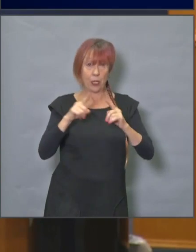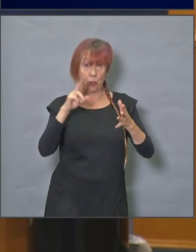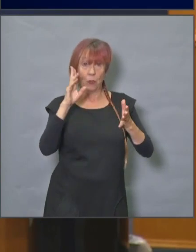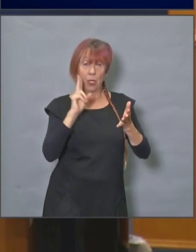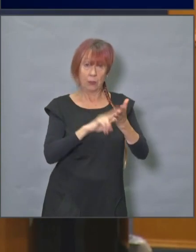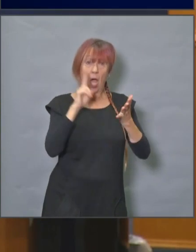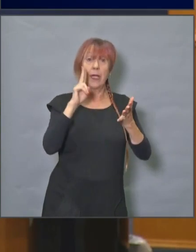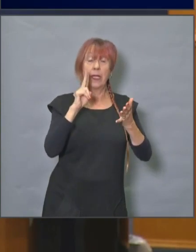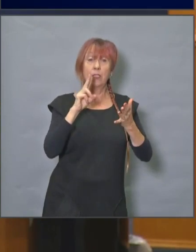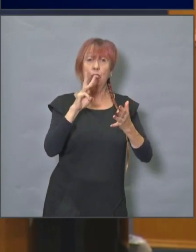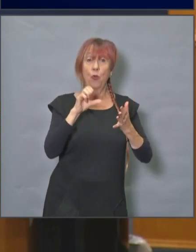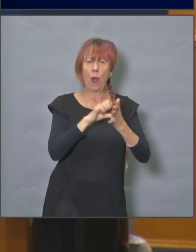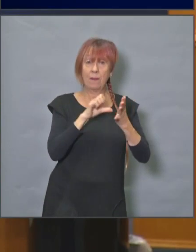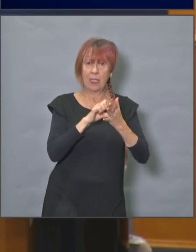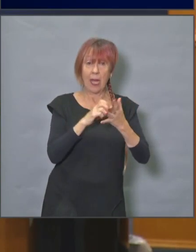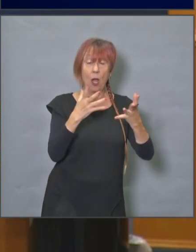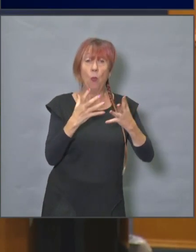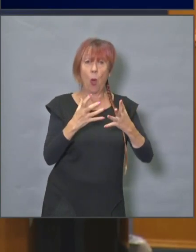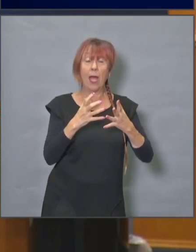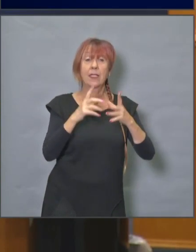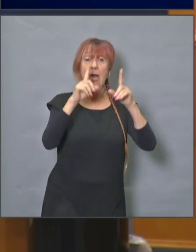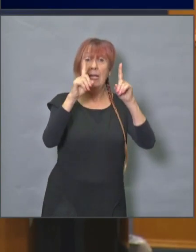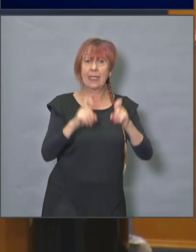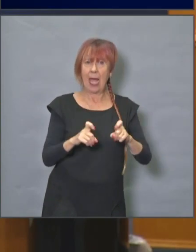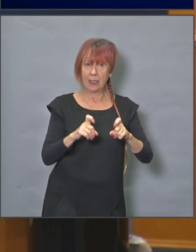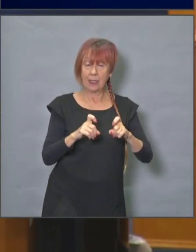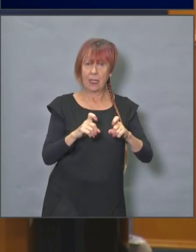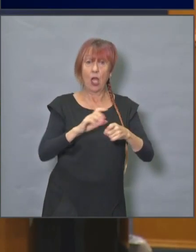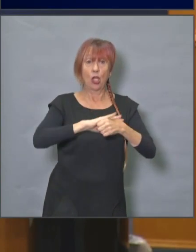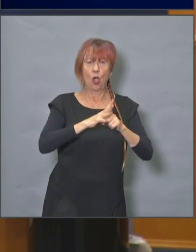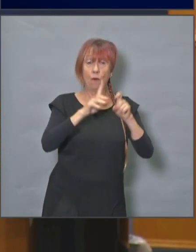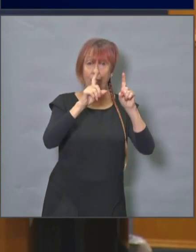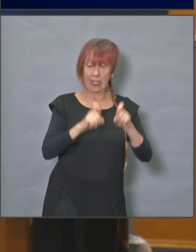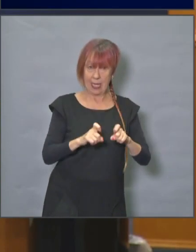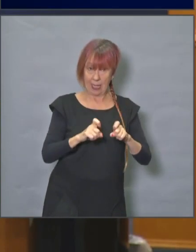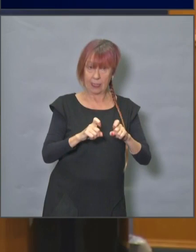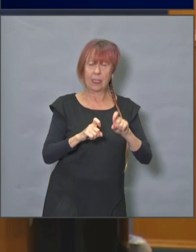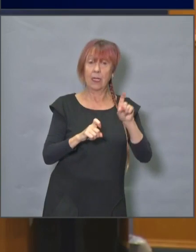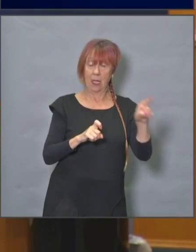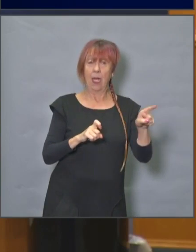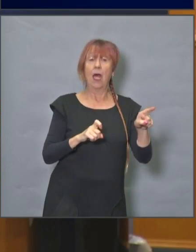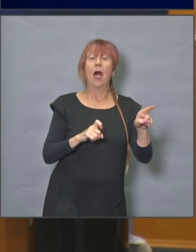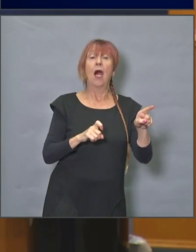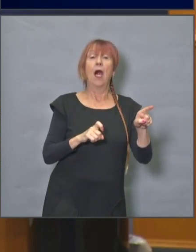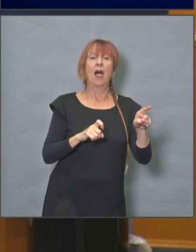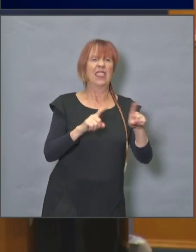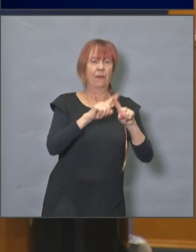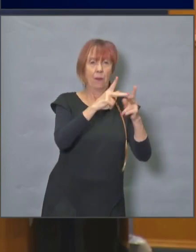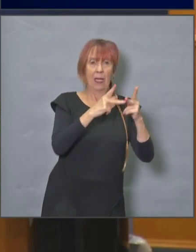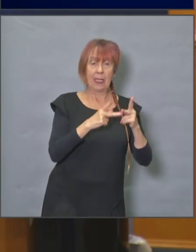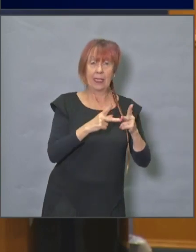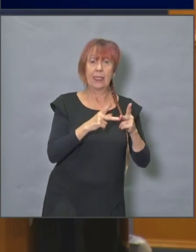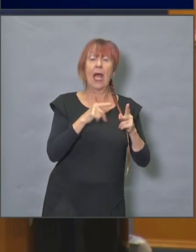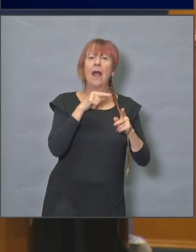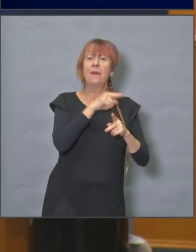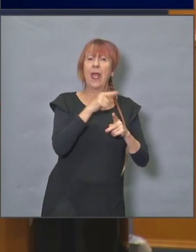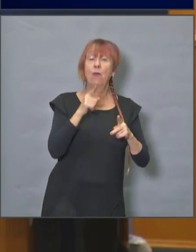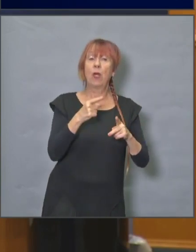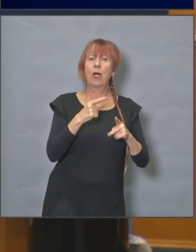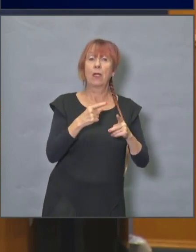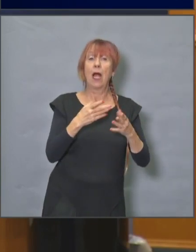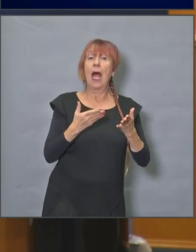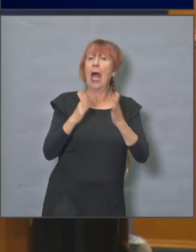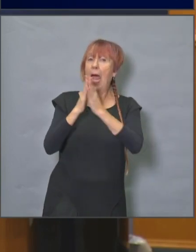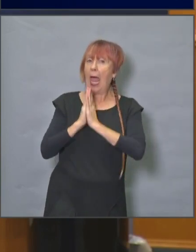to be able to get a test at the county or city-operated drive-through sites, you will be offered an opportunity to respond